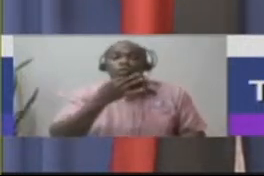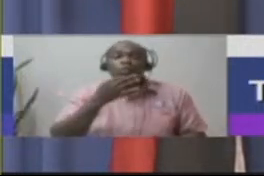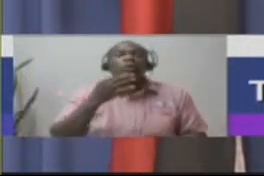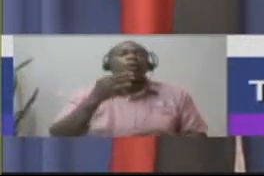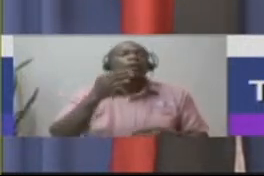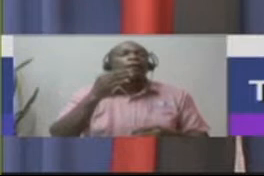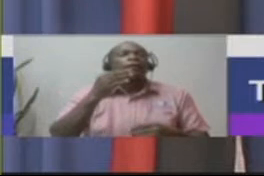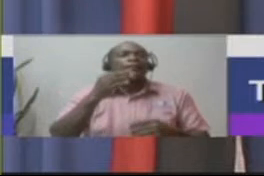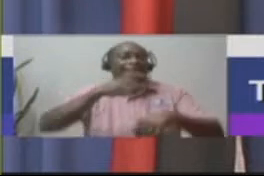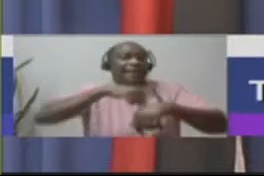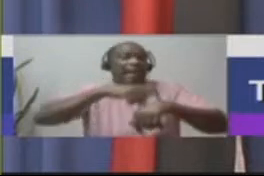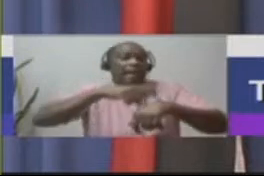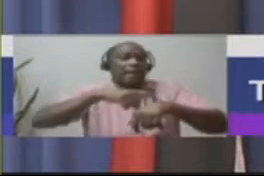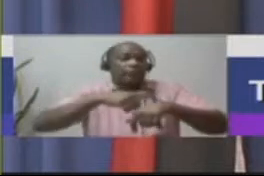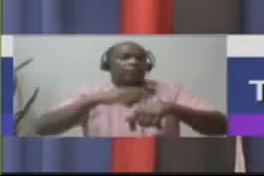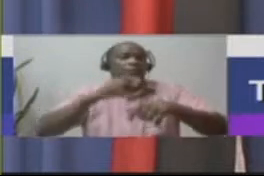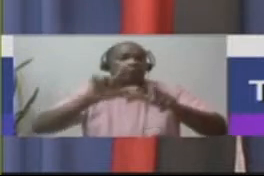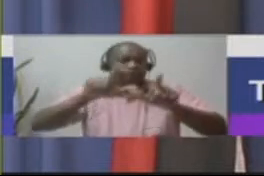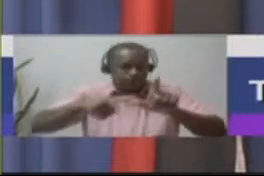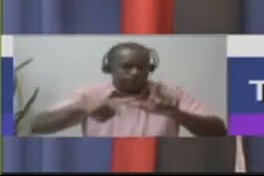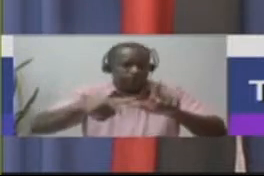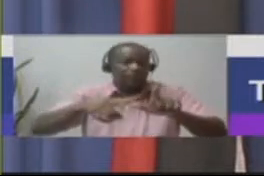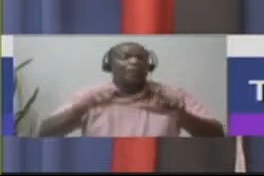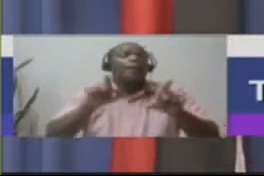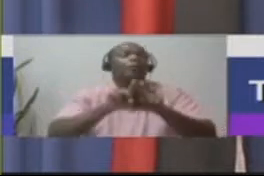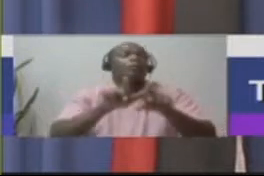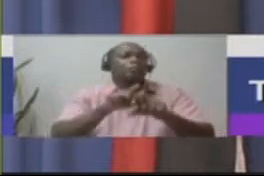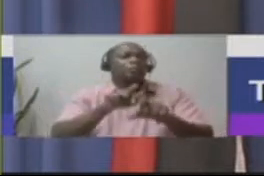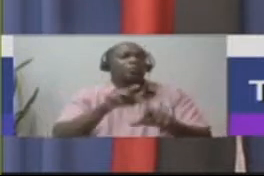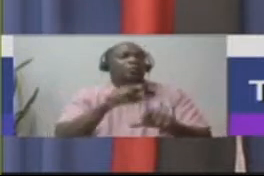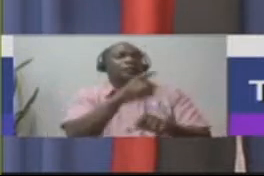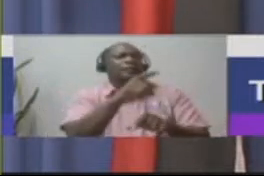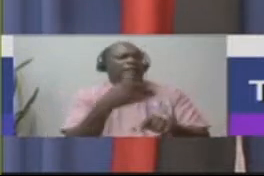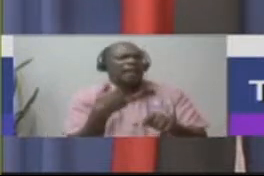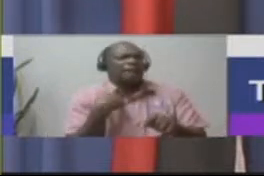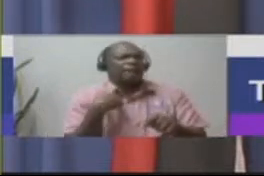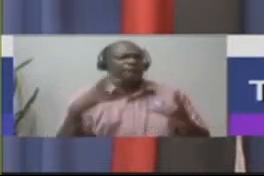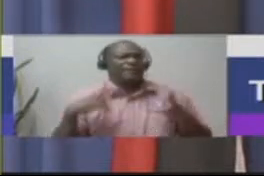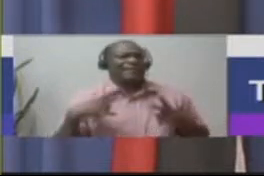is a matter for the Independent Police Service Commission.